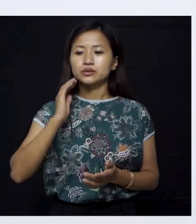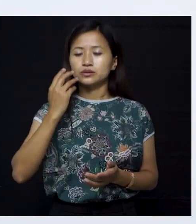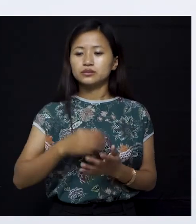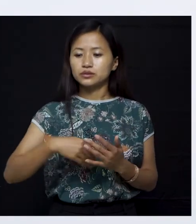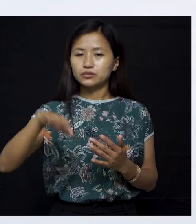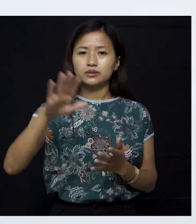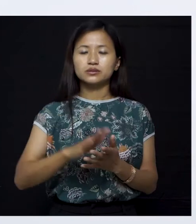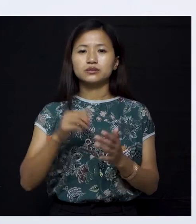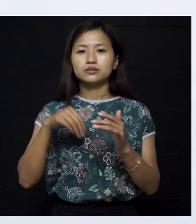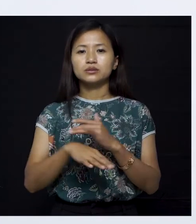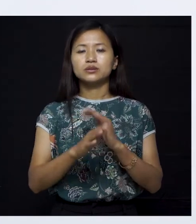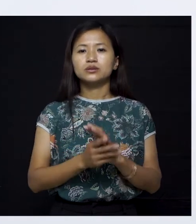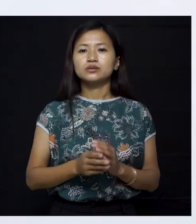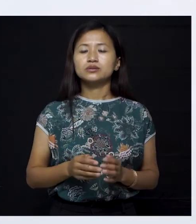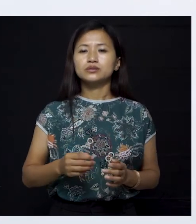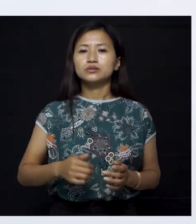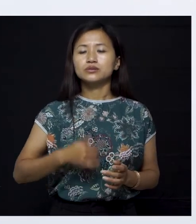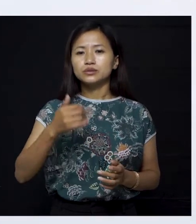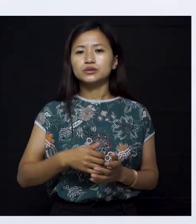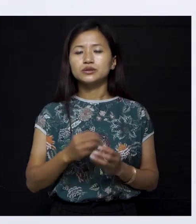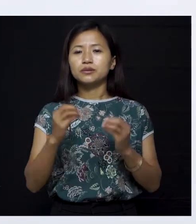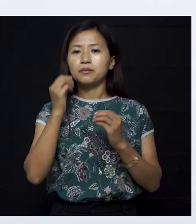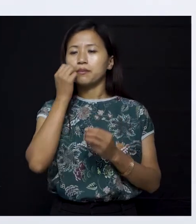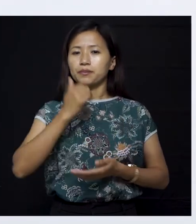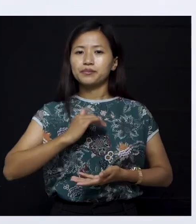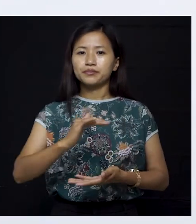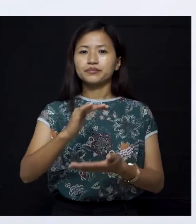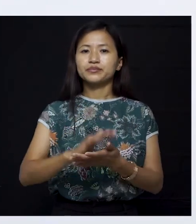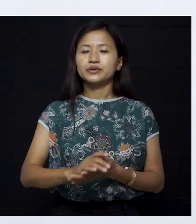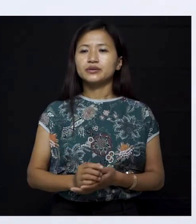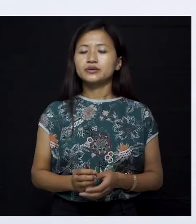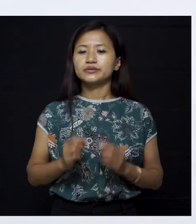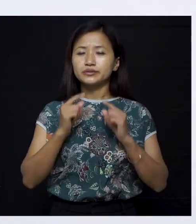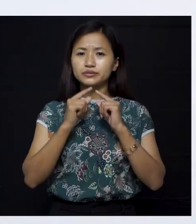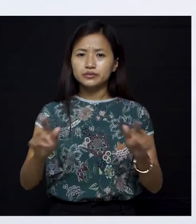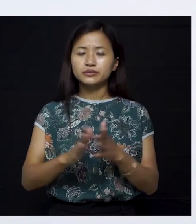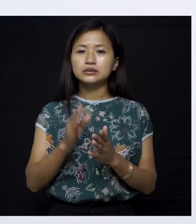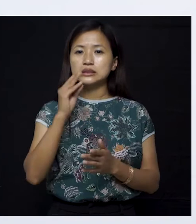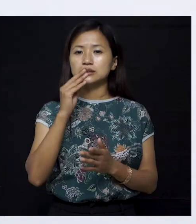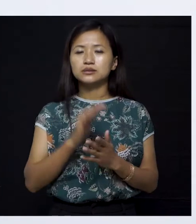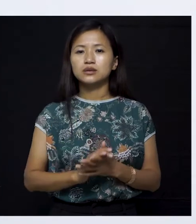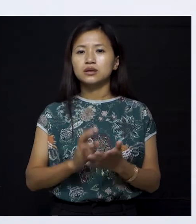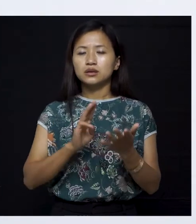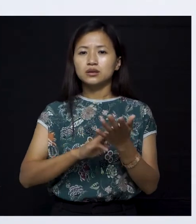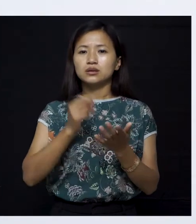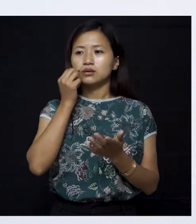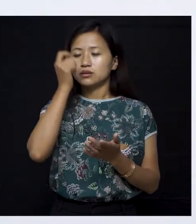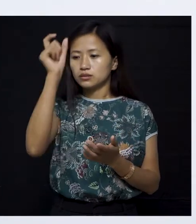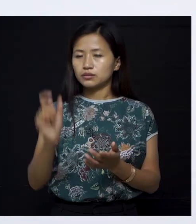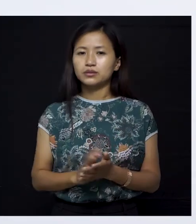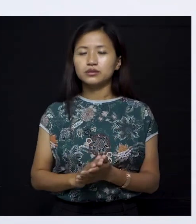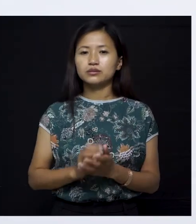down to wish Bartley, but he came in a very great speed. And Michael was riding on the